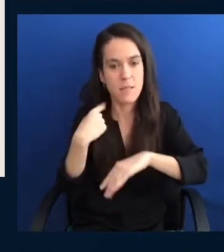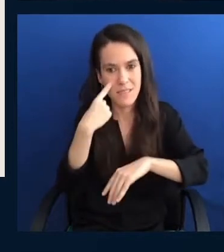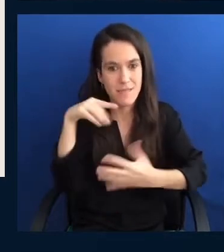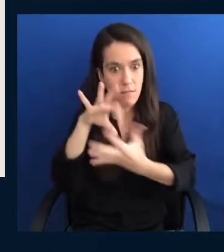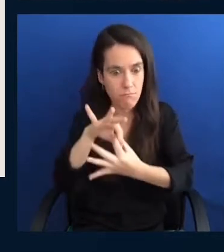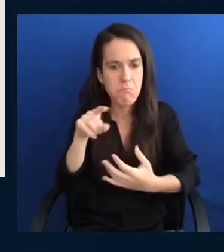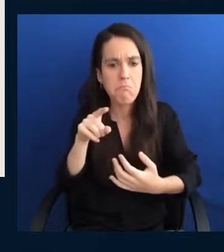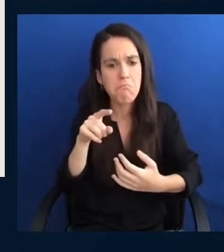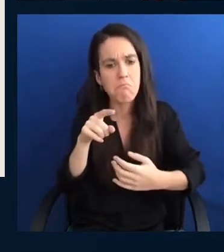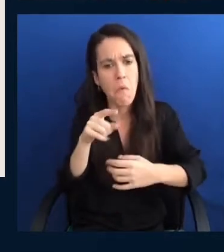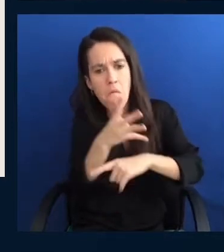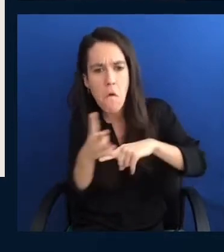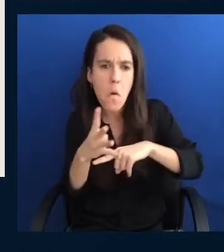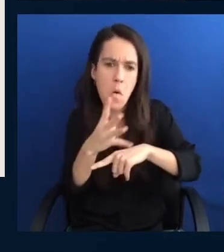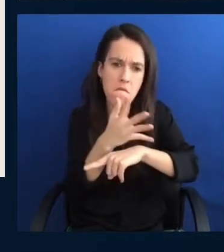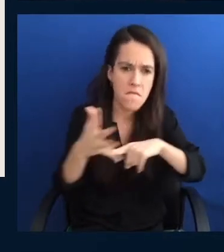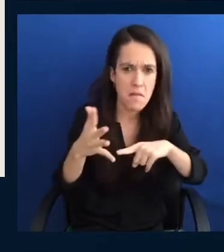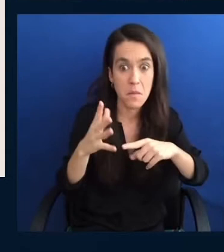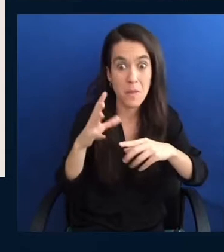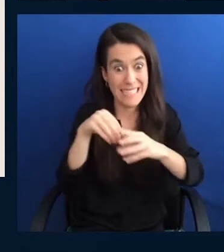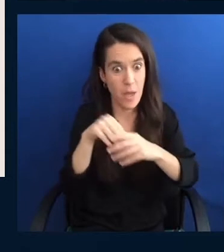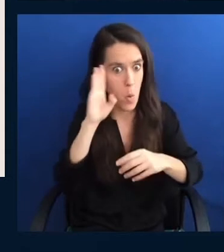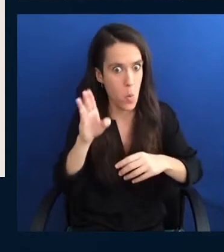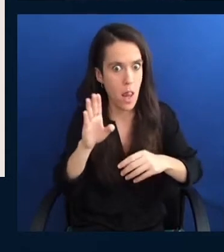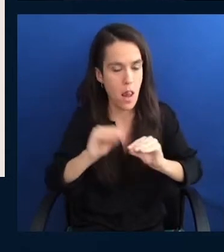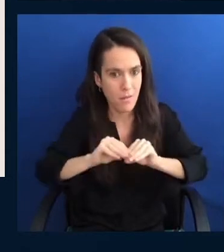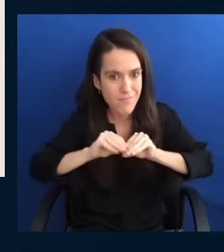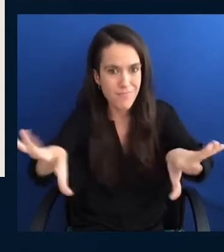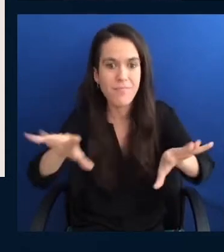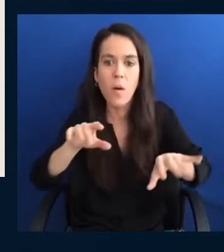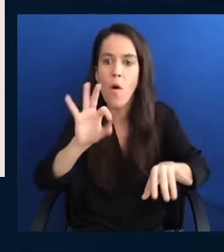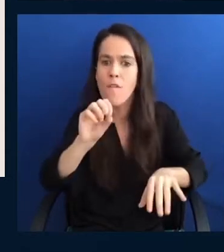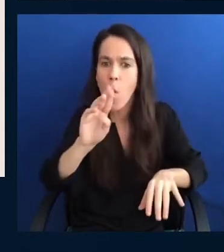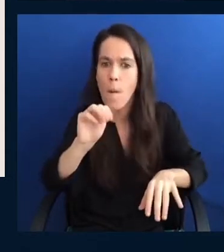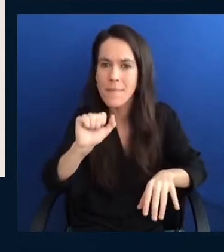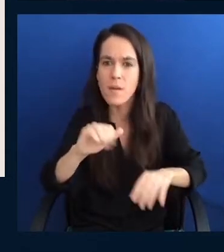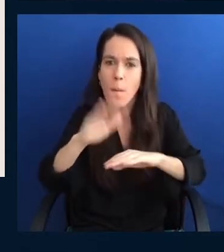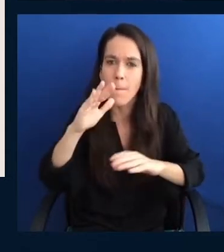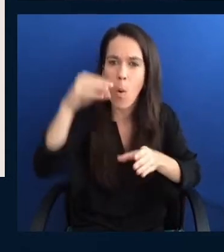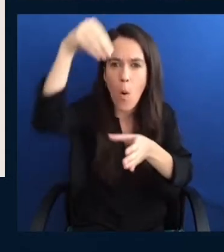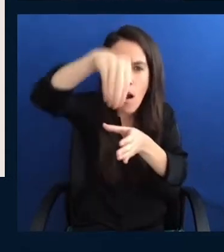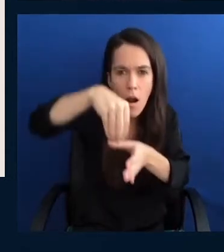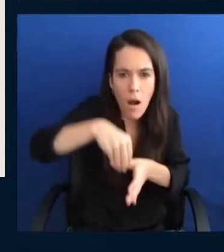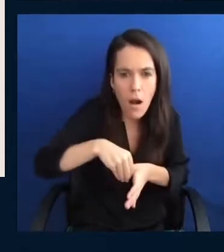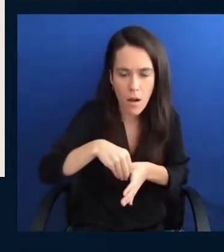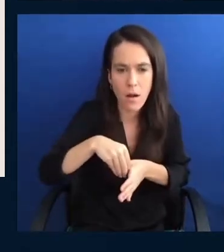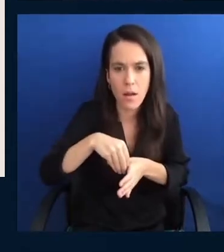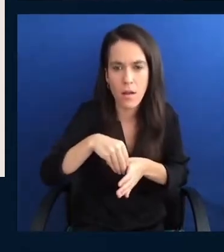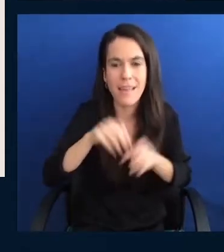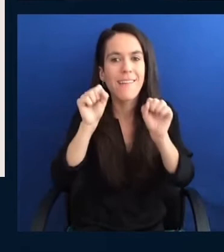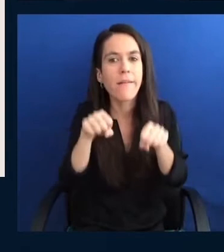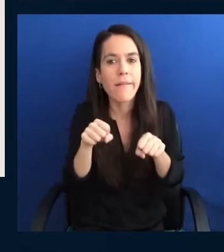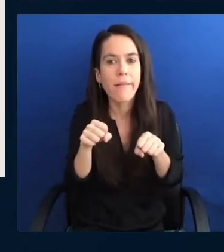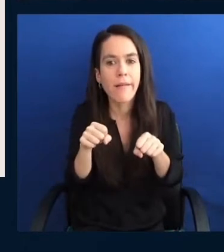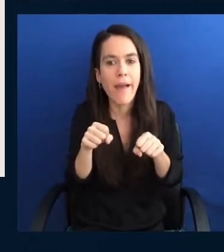weeks, where we will release forms where we take out the jQuery dependency for validation on the front end, so you can have